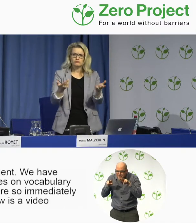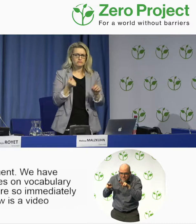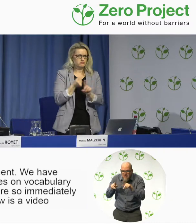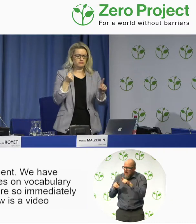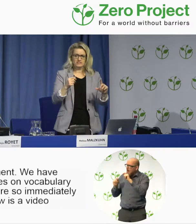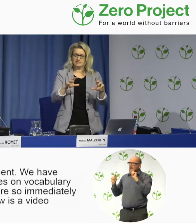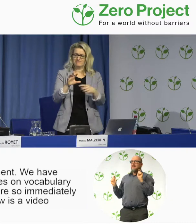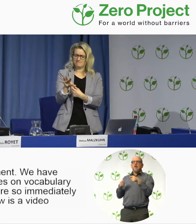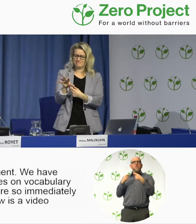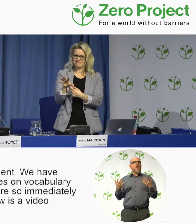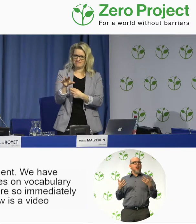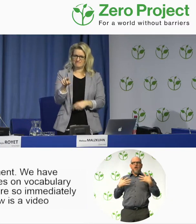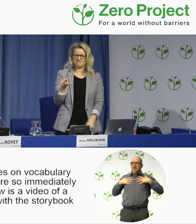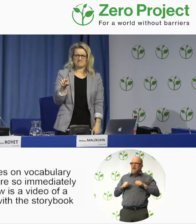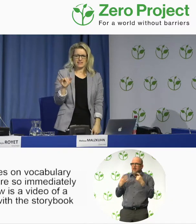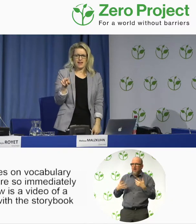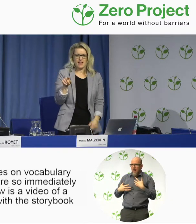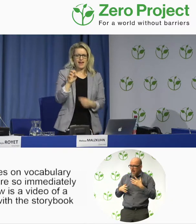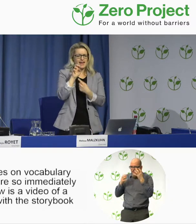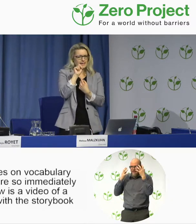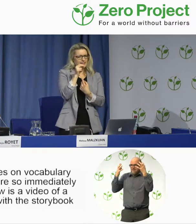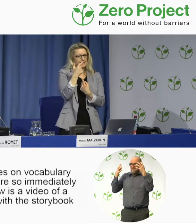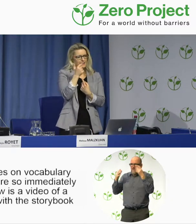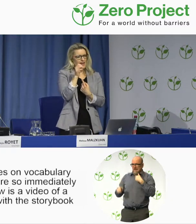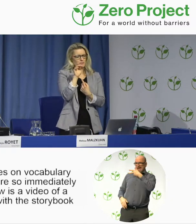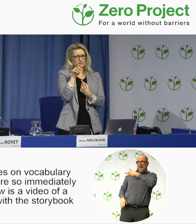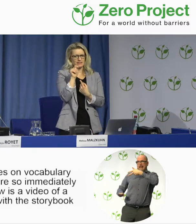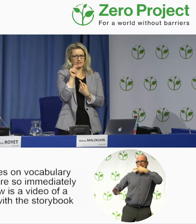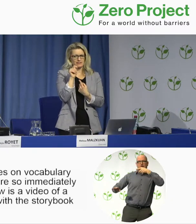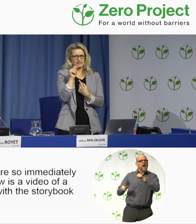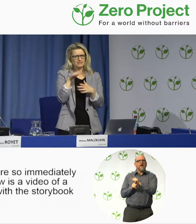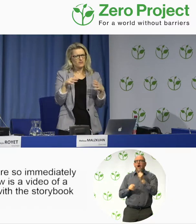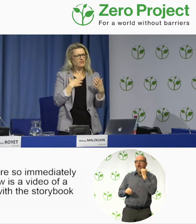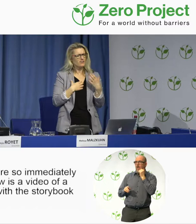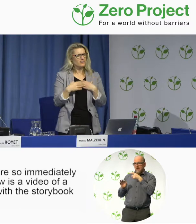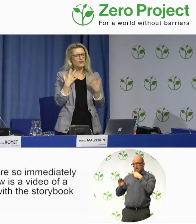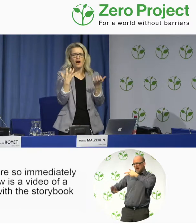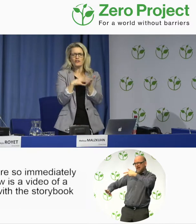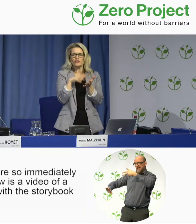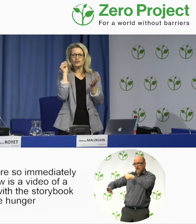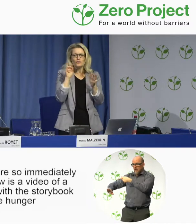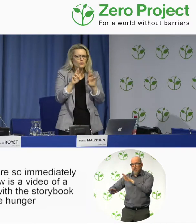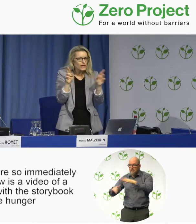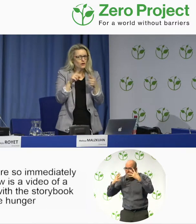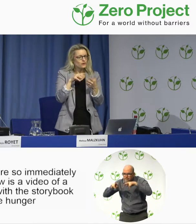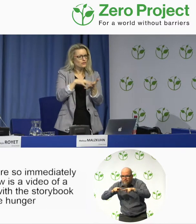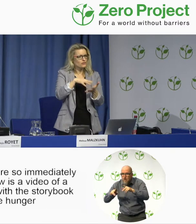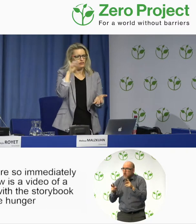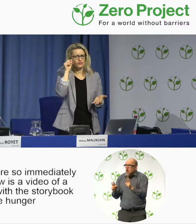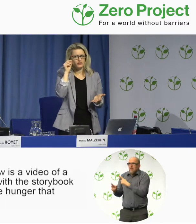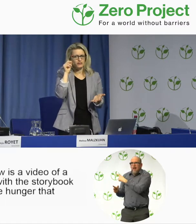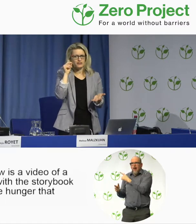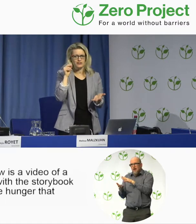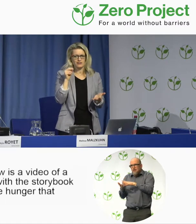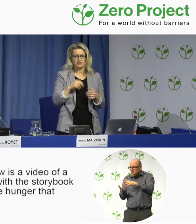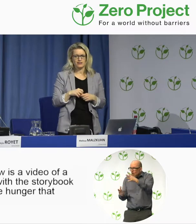around a tablet, engaged with the storybook just naturally, without any prompting. This shows the hunger